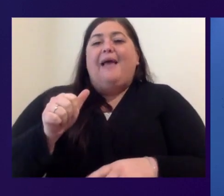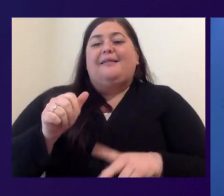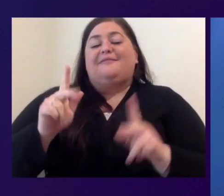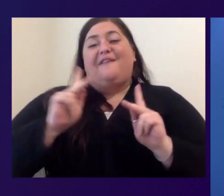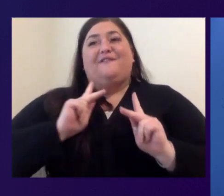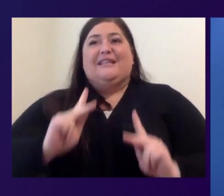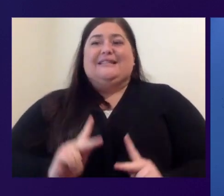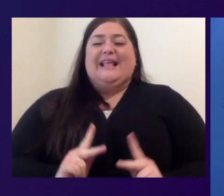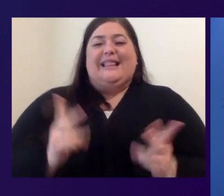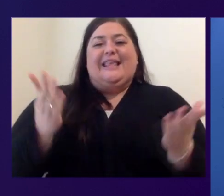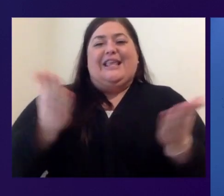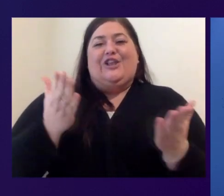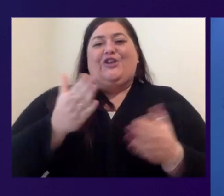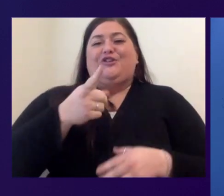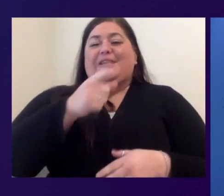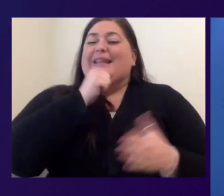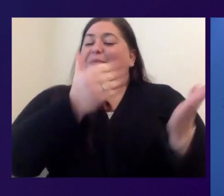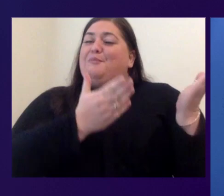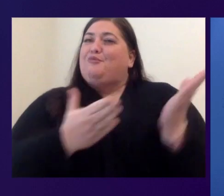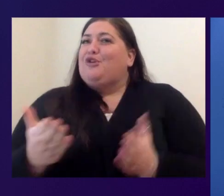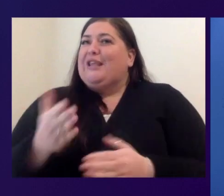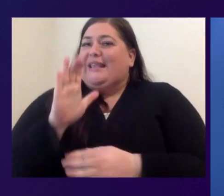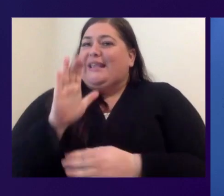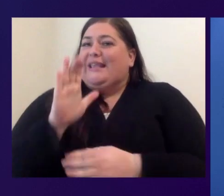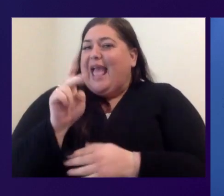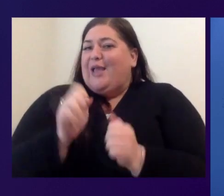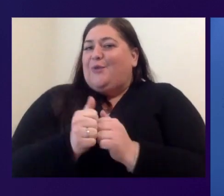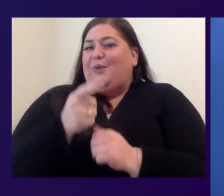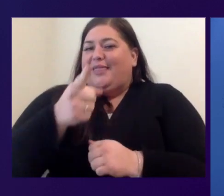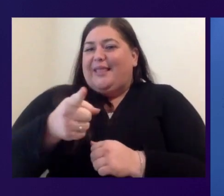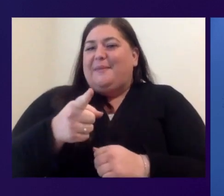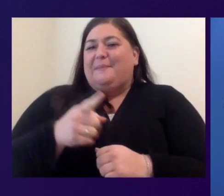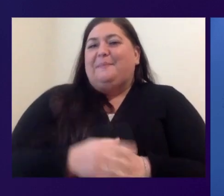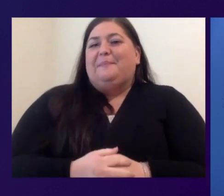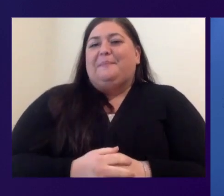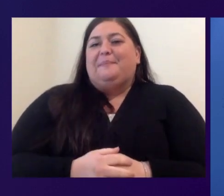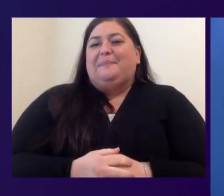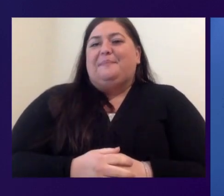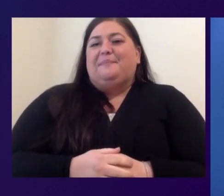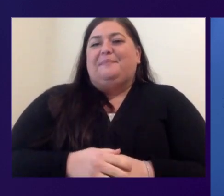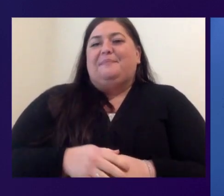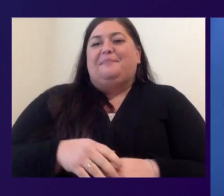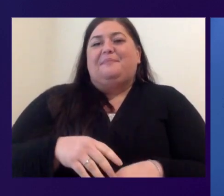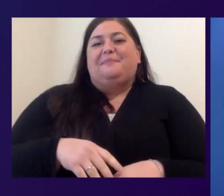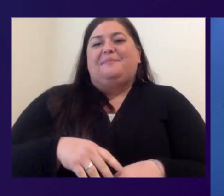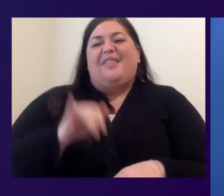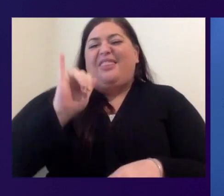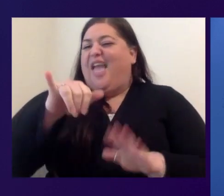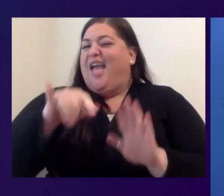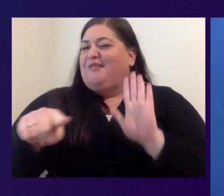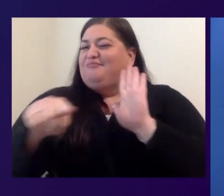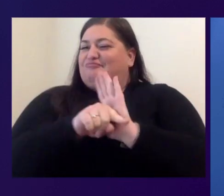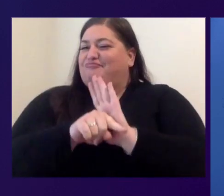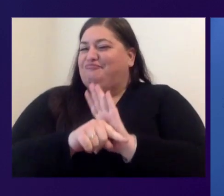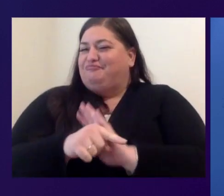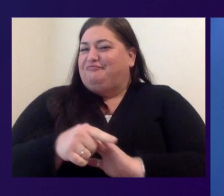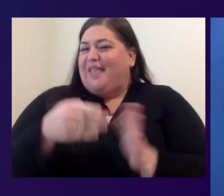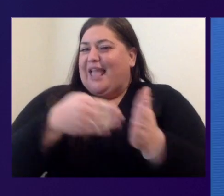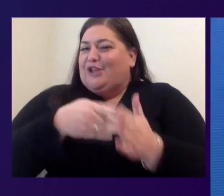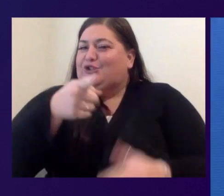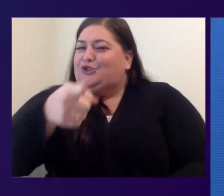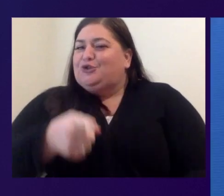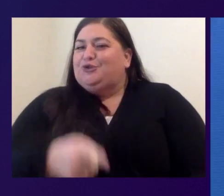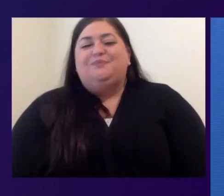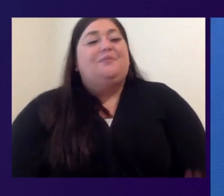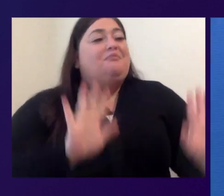did not bring cake with him, and that's a big strike against It's a you, lesson Brett. learned, Yeah, Again, yeah. I'll It's okay. I'll get better.